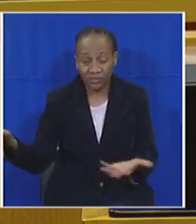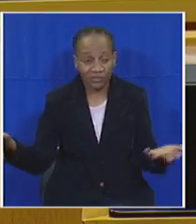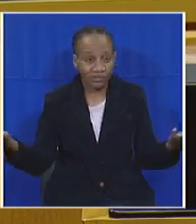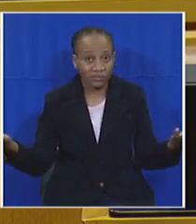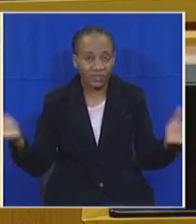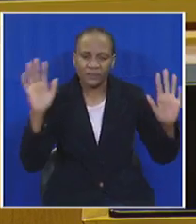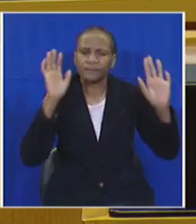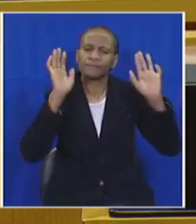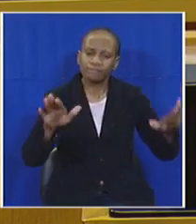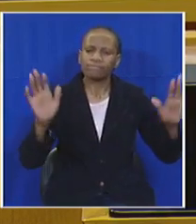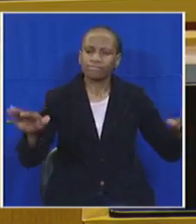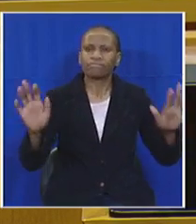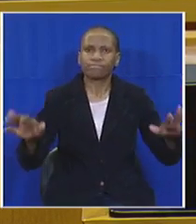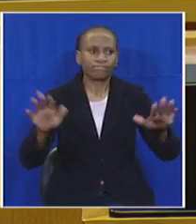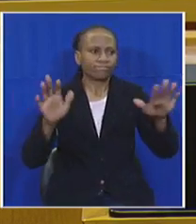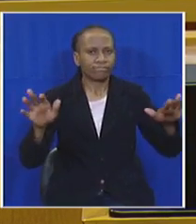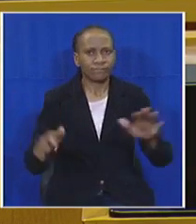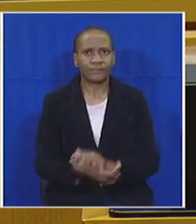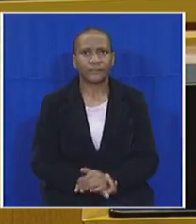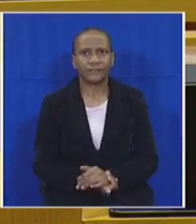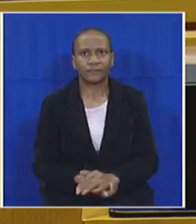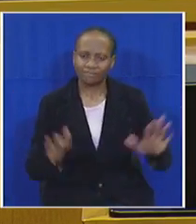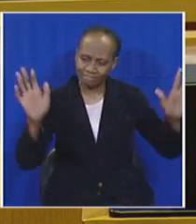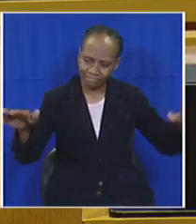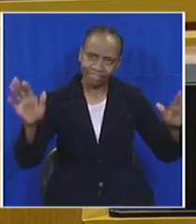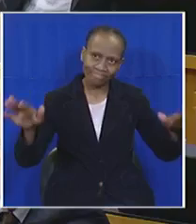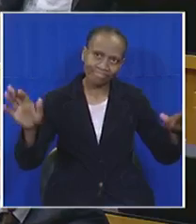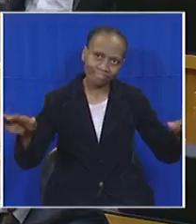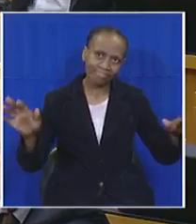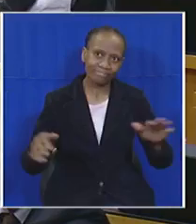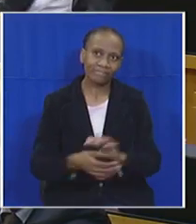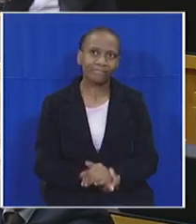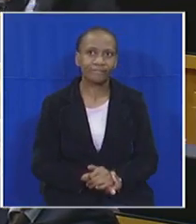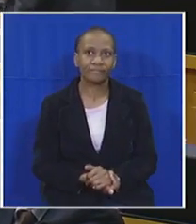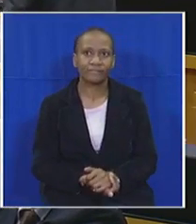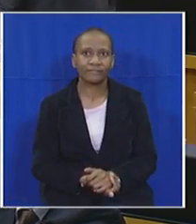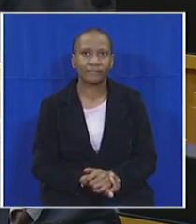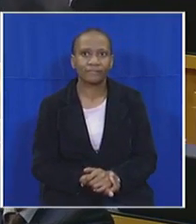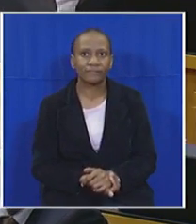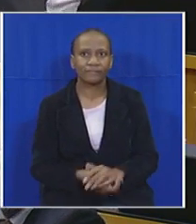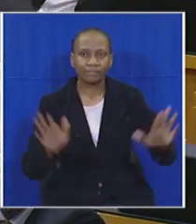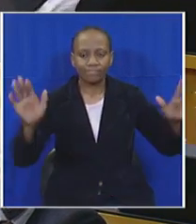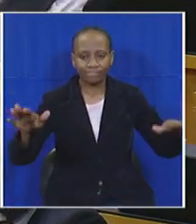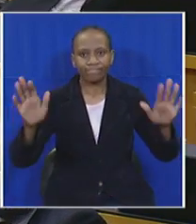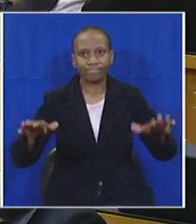Order, honorable members. Carry on, you're proving it. Order, honorable members.